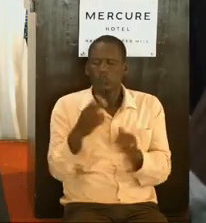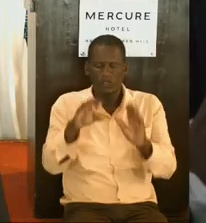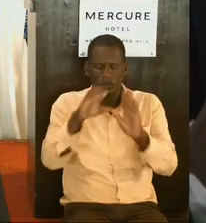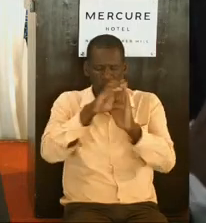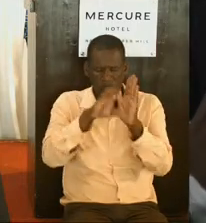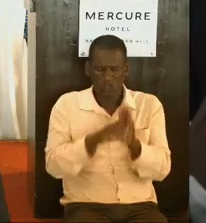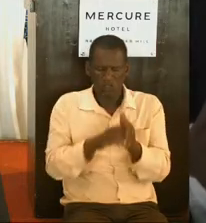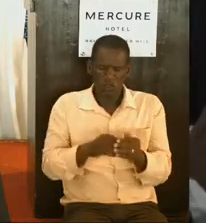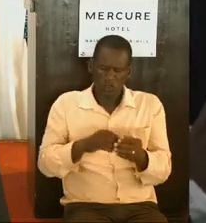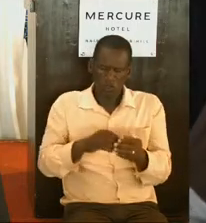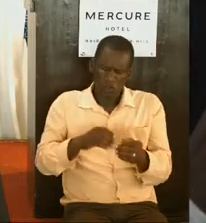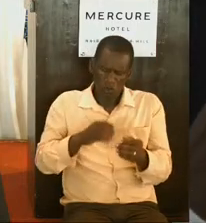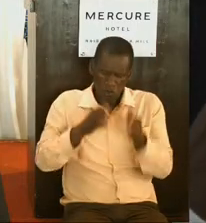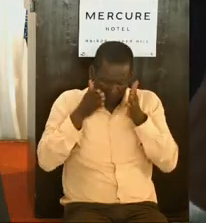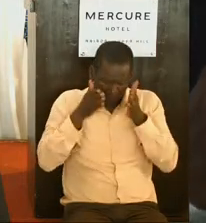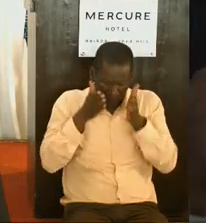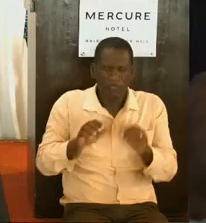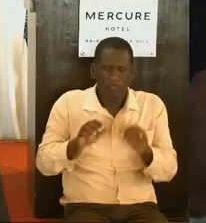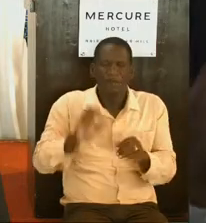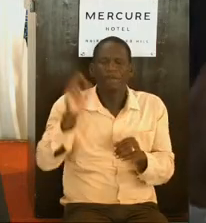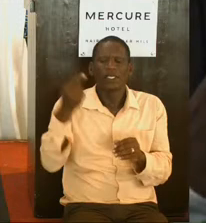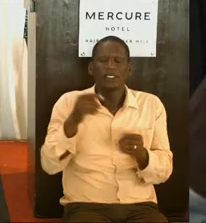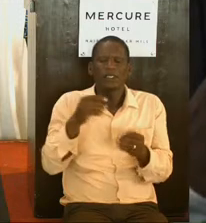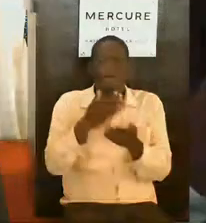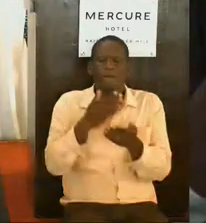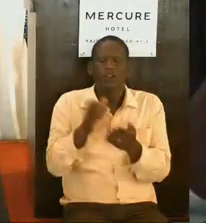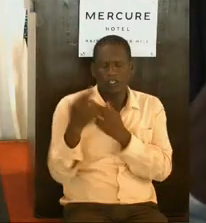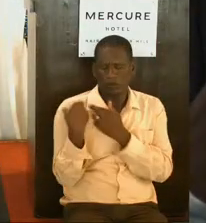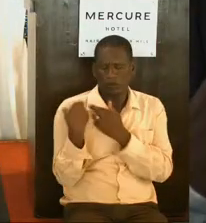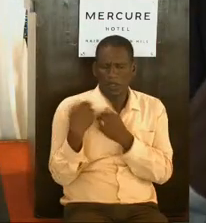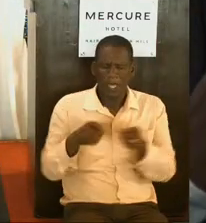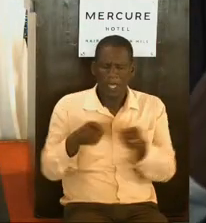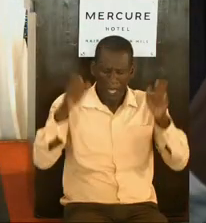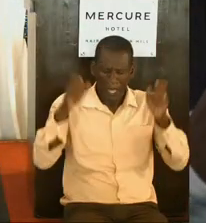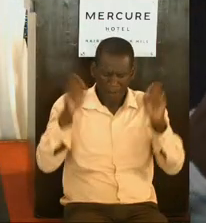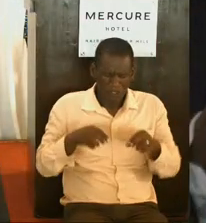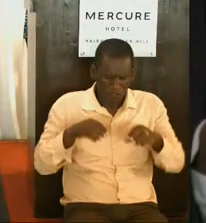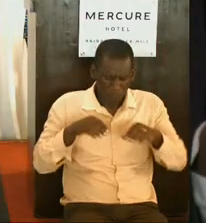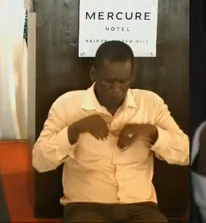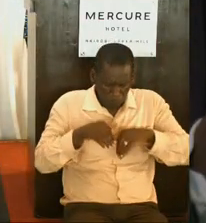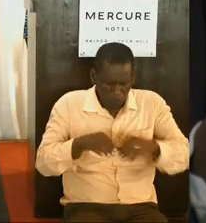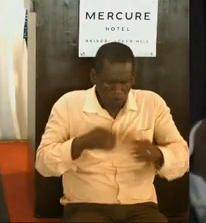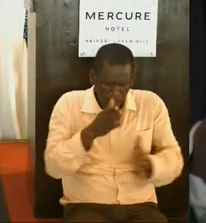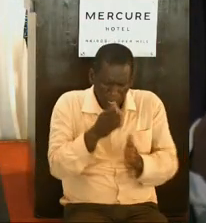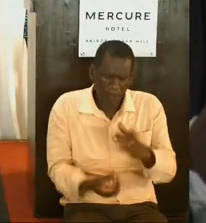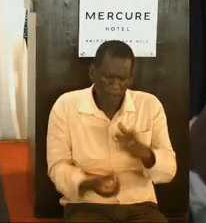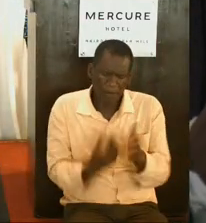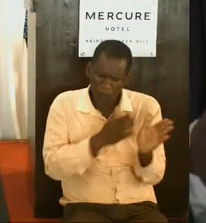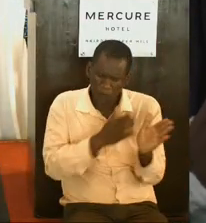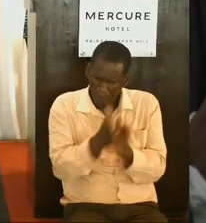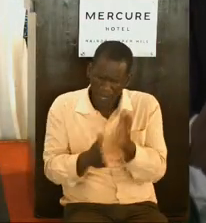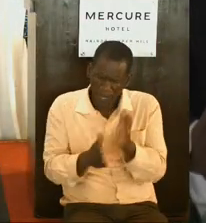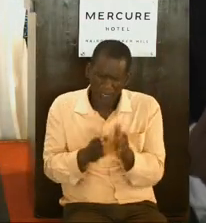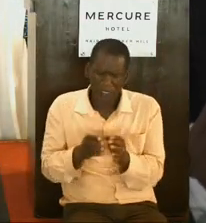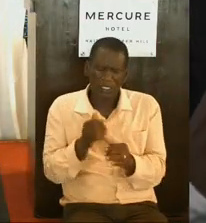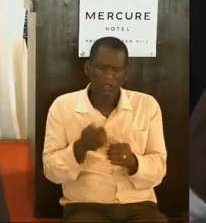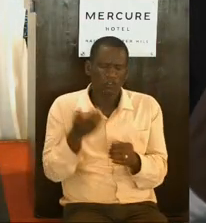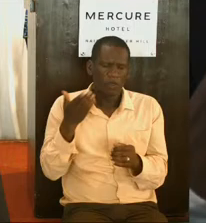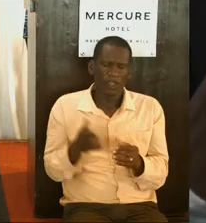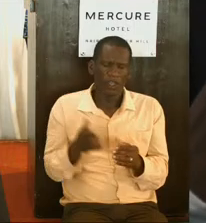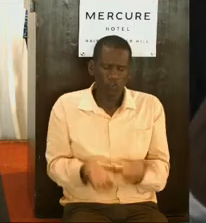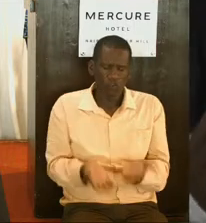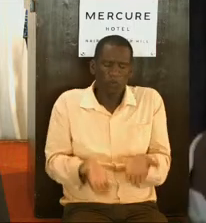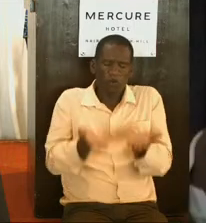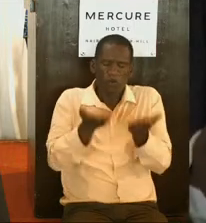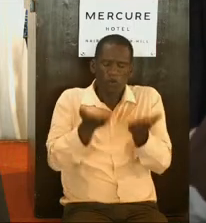commits the president among his functions is that he must track measures that are being put in place to